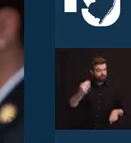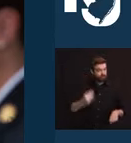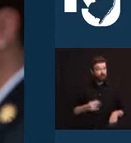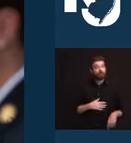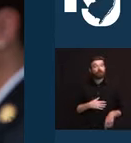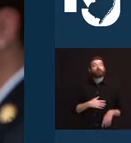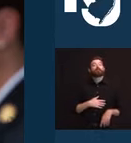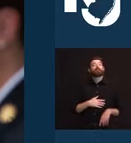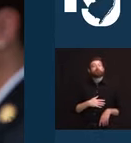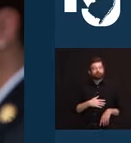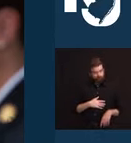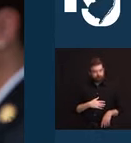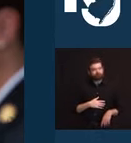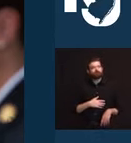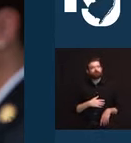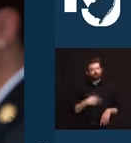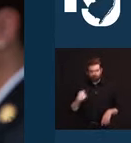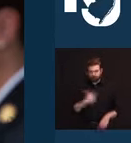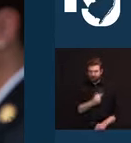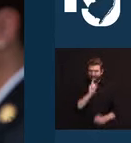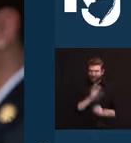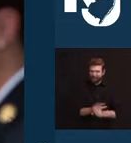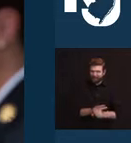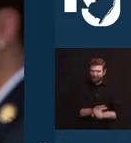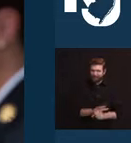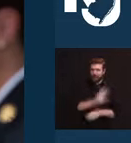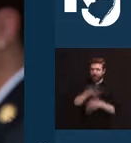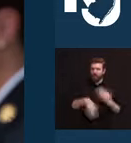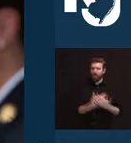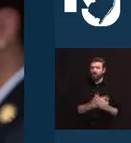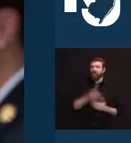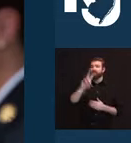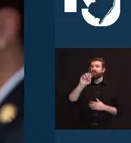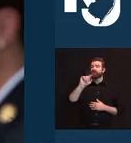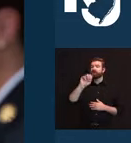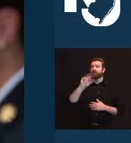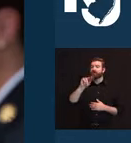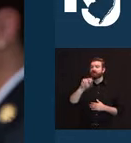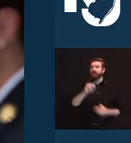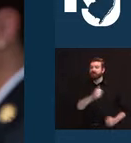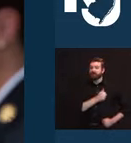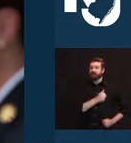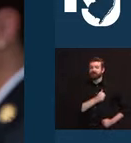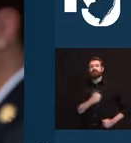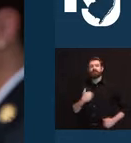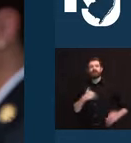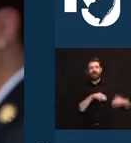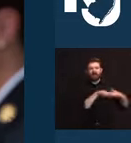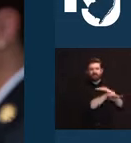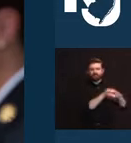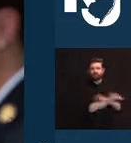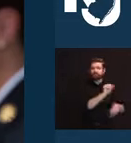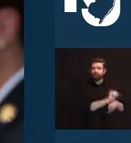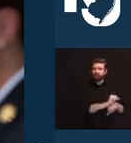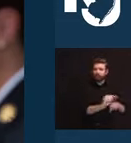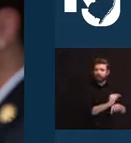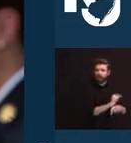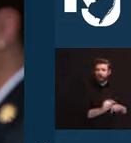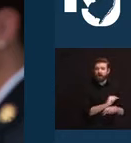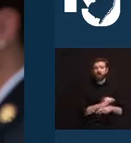have fuller access to educational and job training programs, to housing, and to healthcare services, especially mental